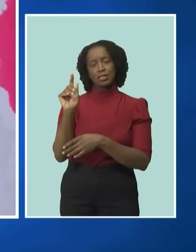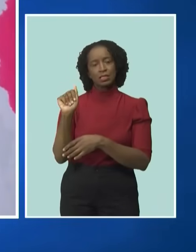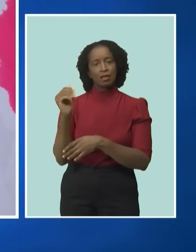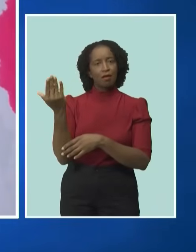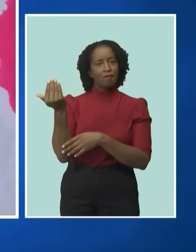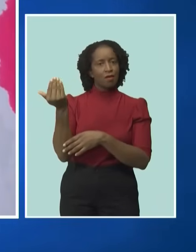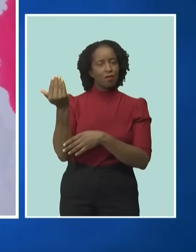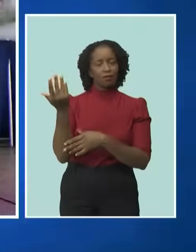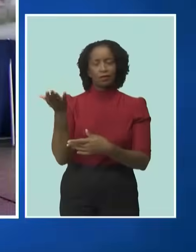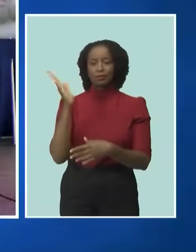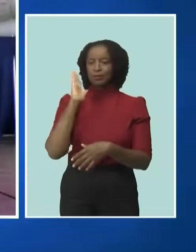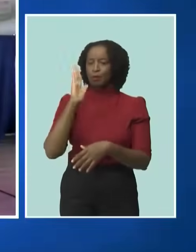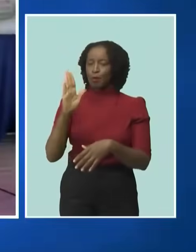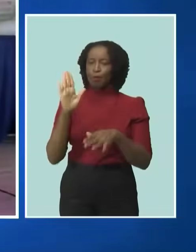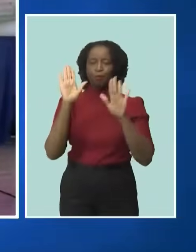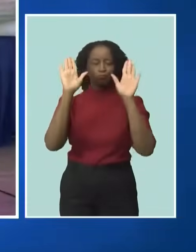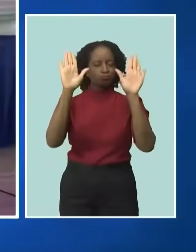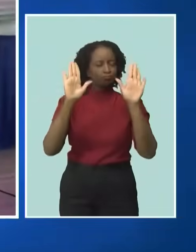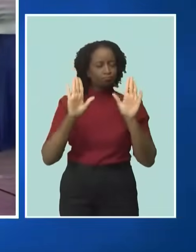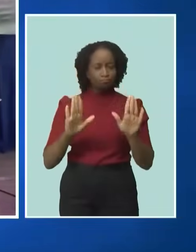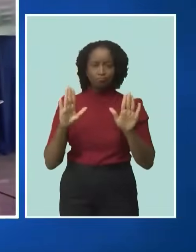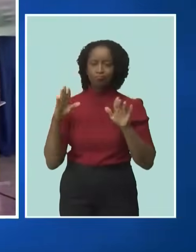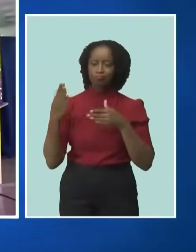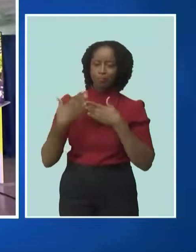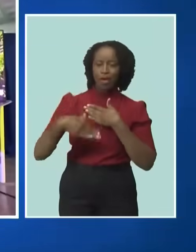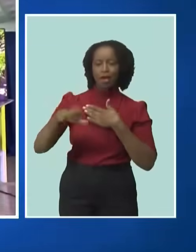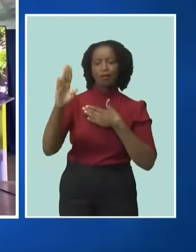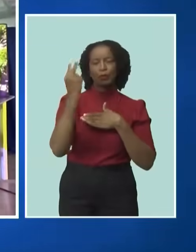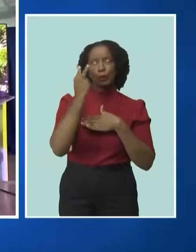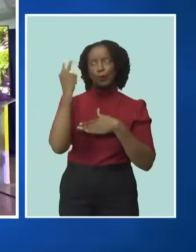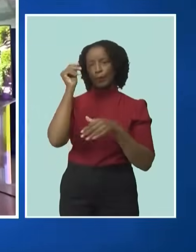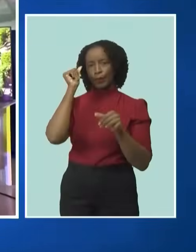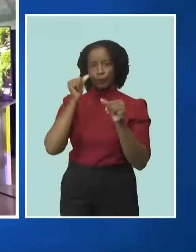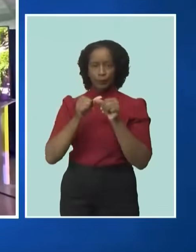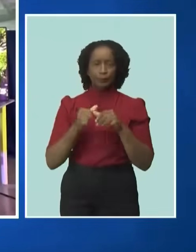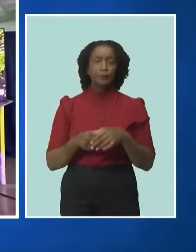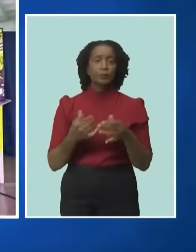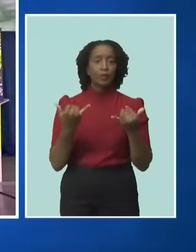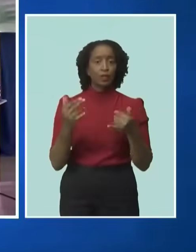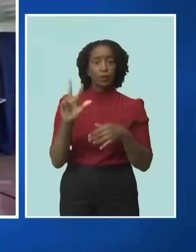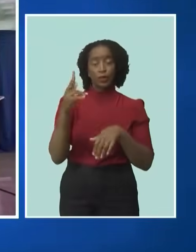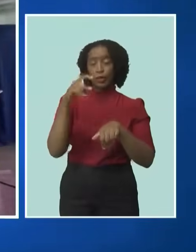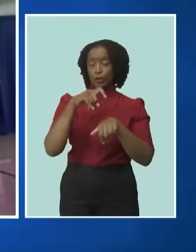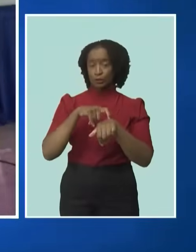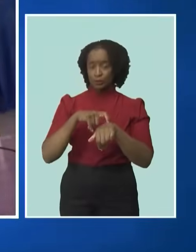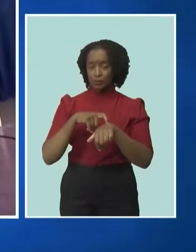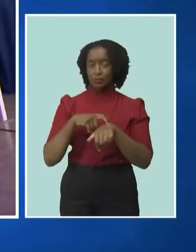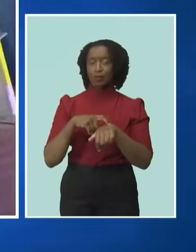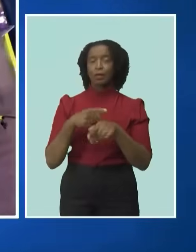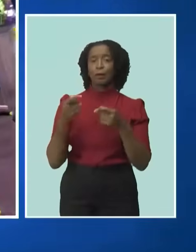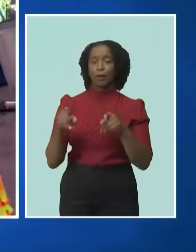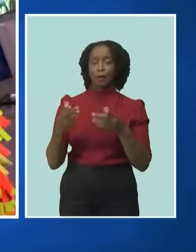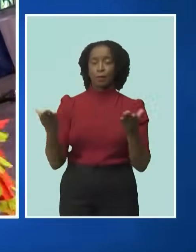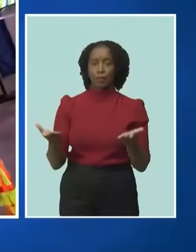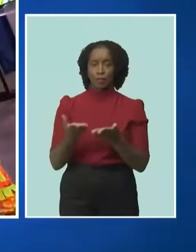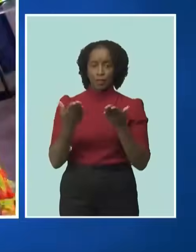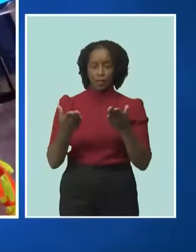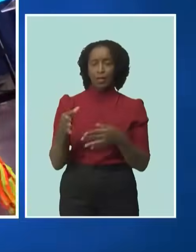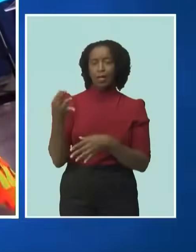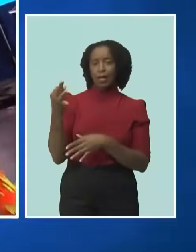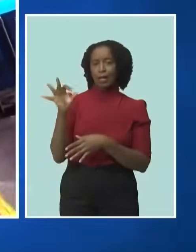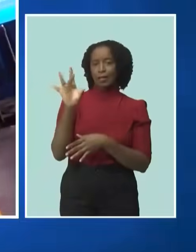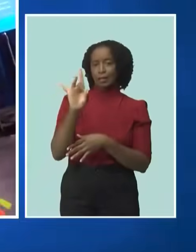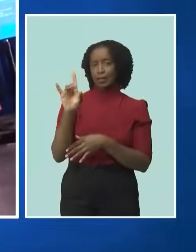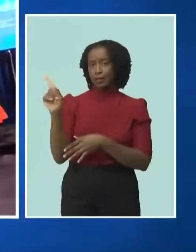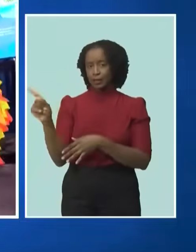unforgettable experience. This is the third time Barbados is hosting Carifesta, having done it already in 1981